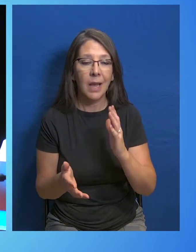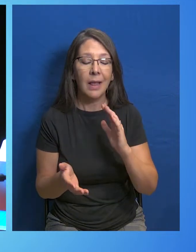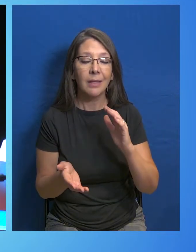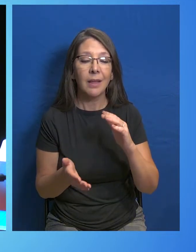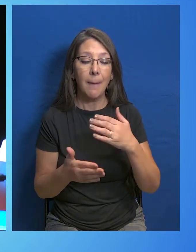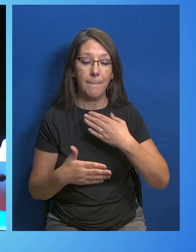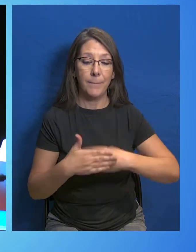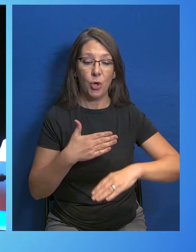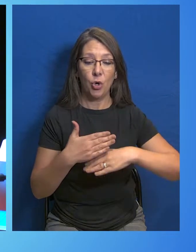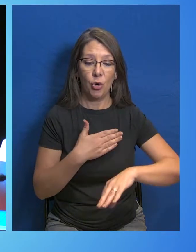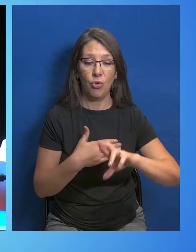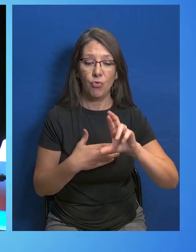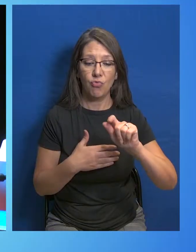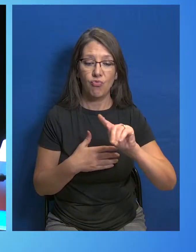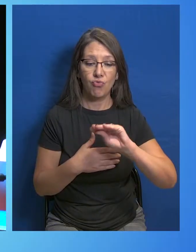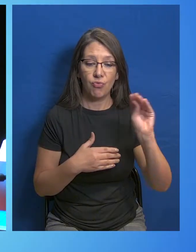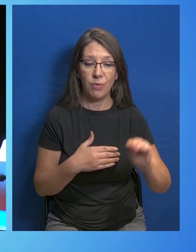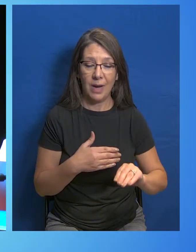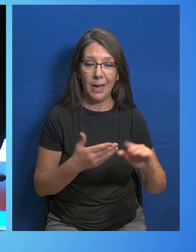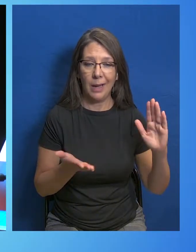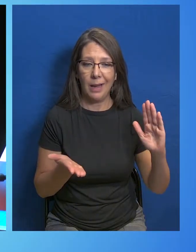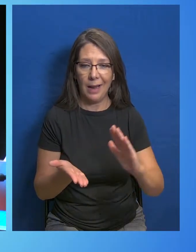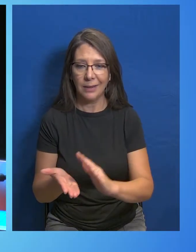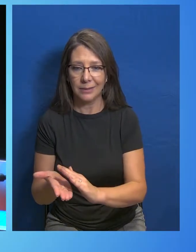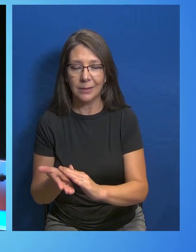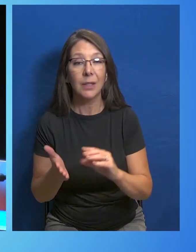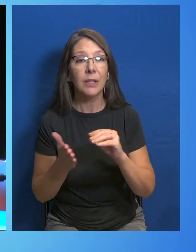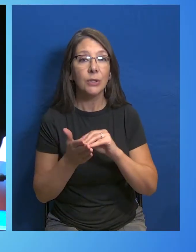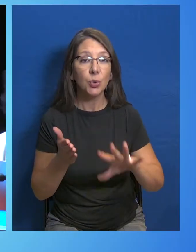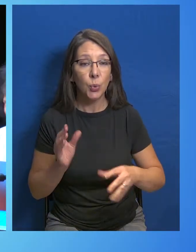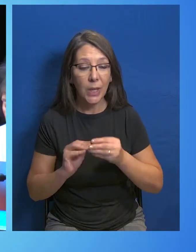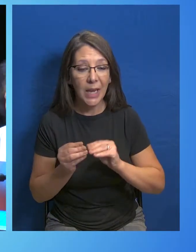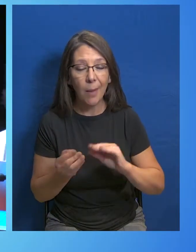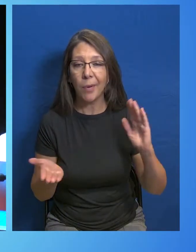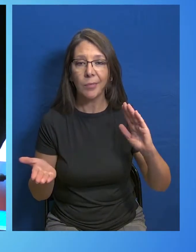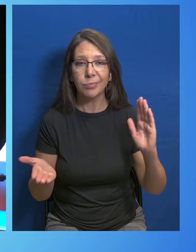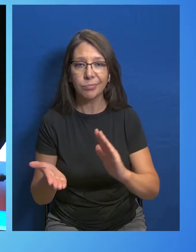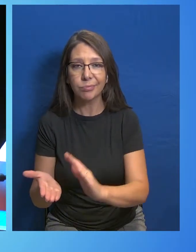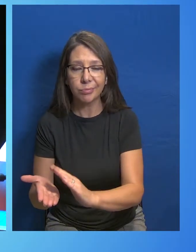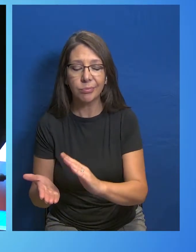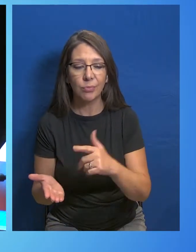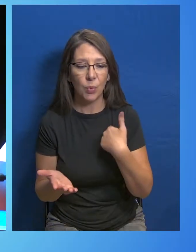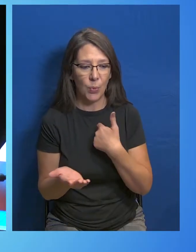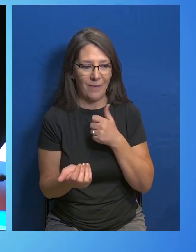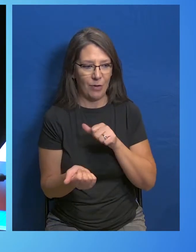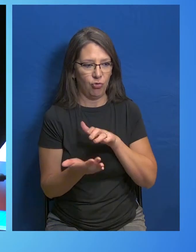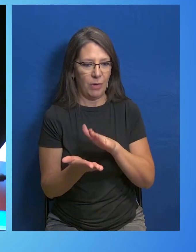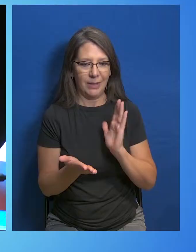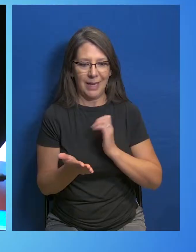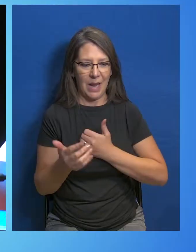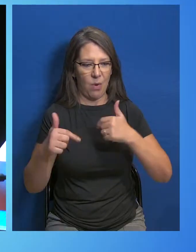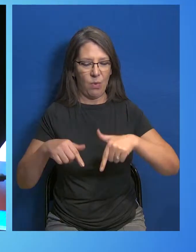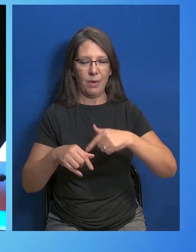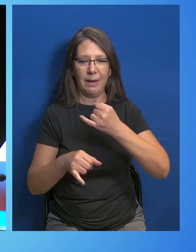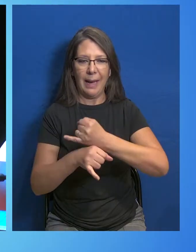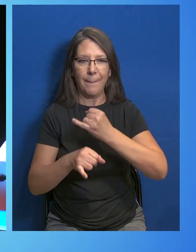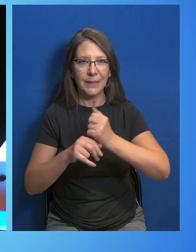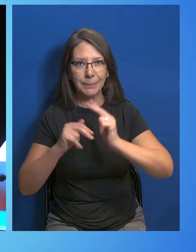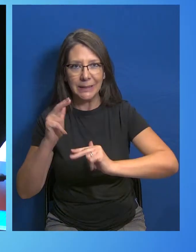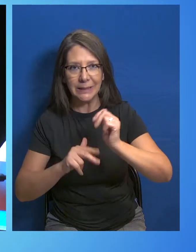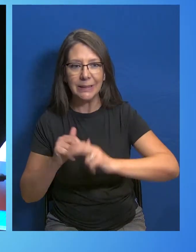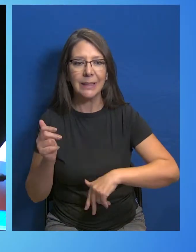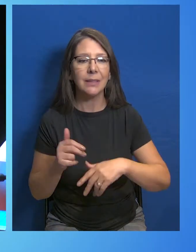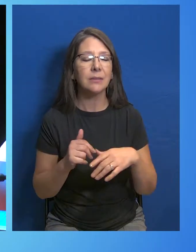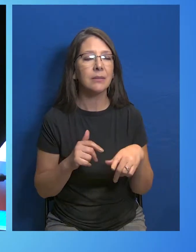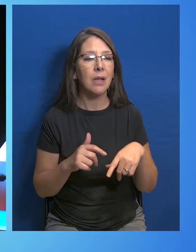rates, declining student counts, the need to address our aging campus facilities, rising costs for goods